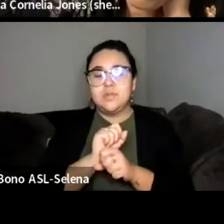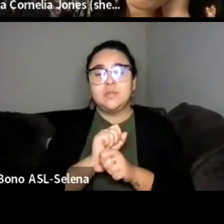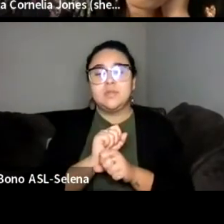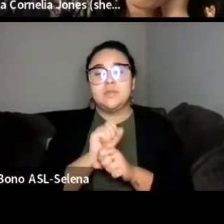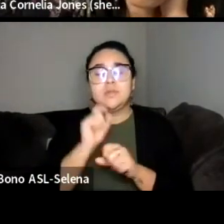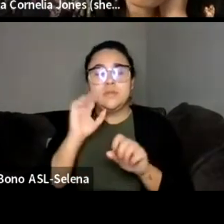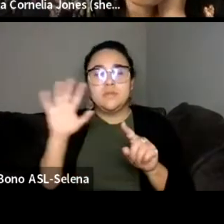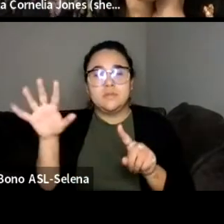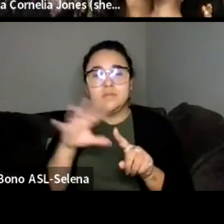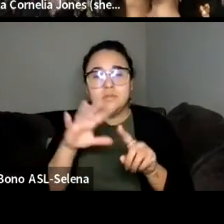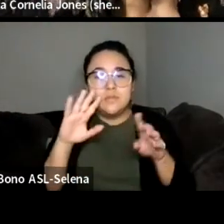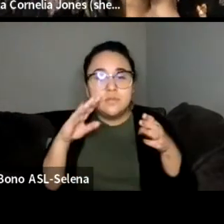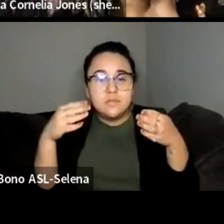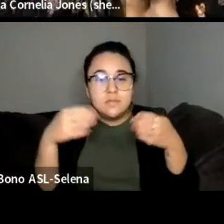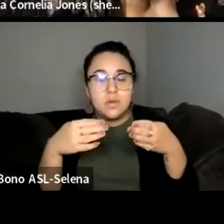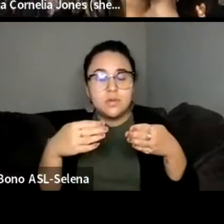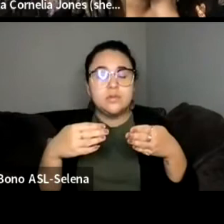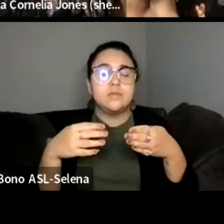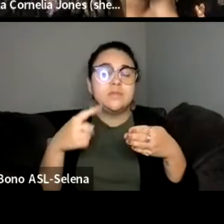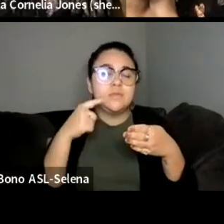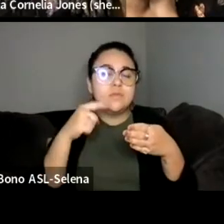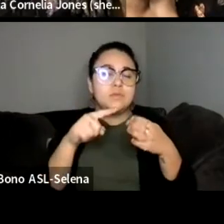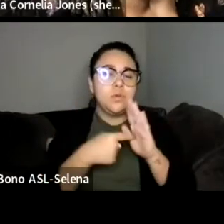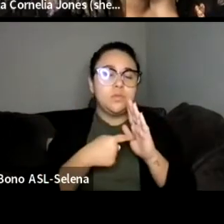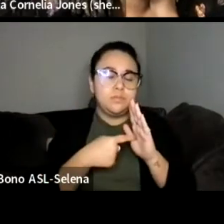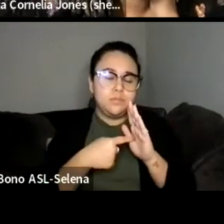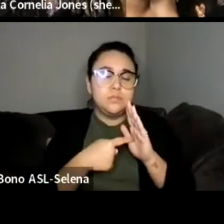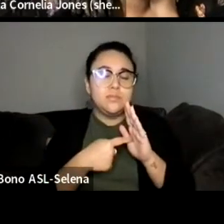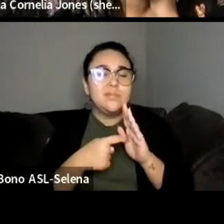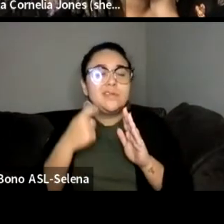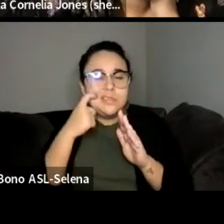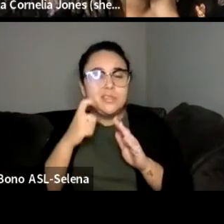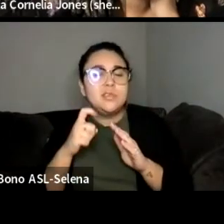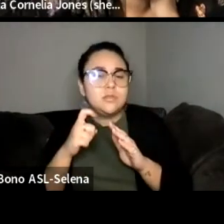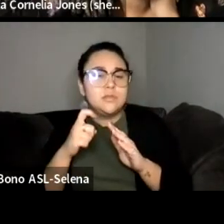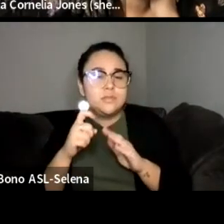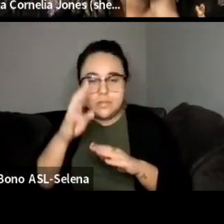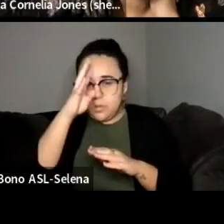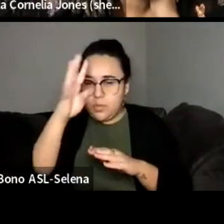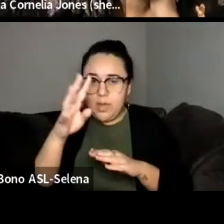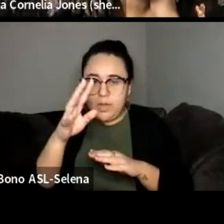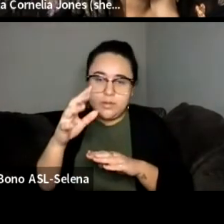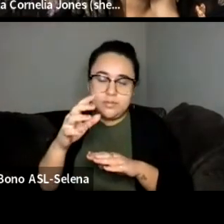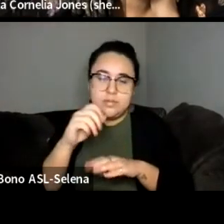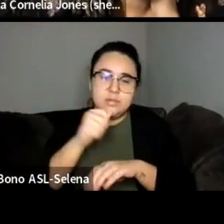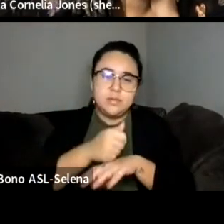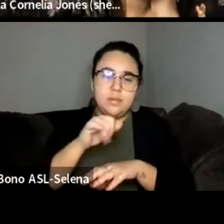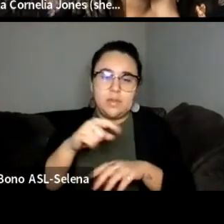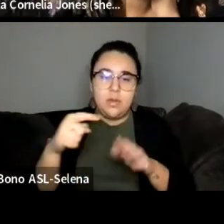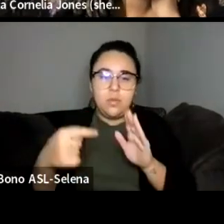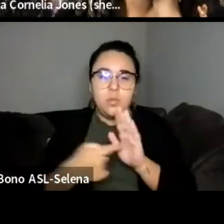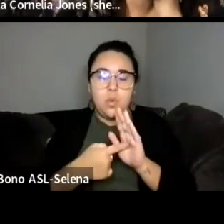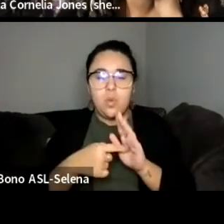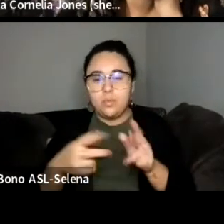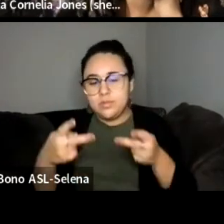when it was created fairly recently, because PAAL is a new organization, is just making sure that